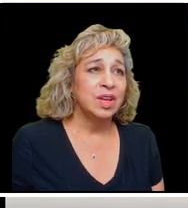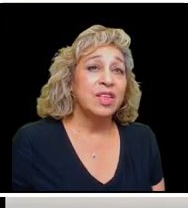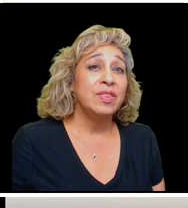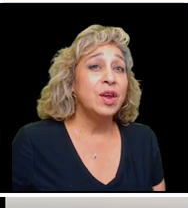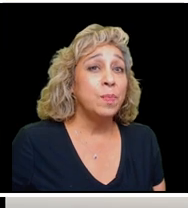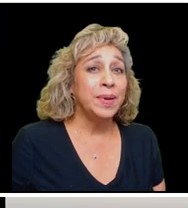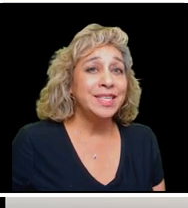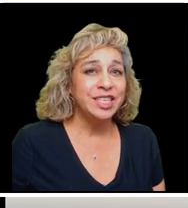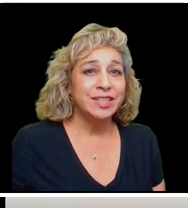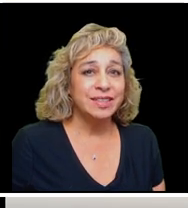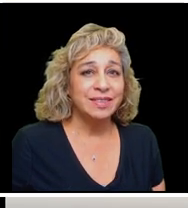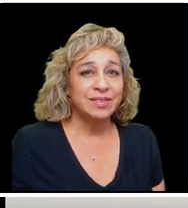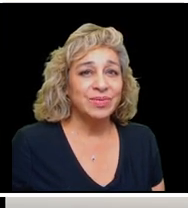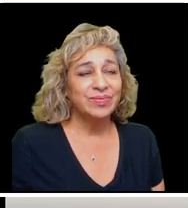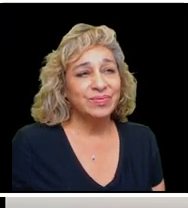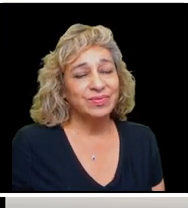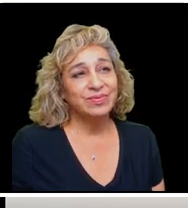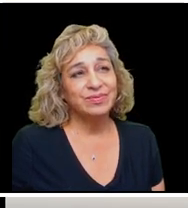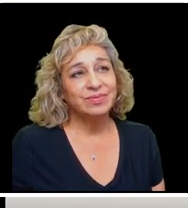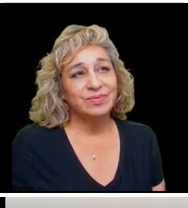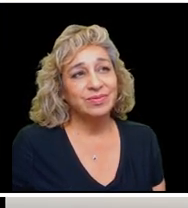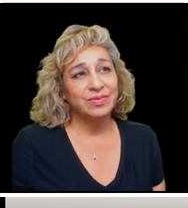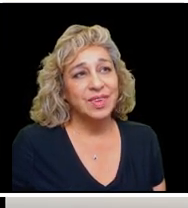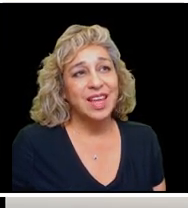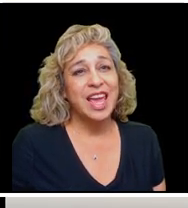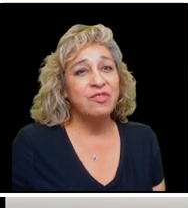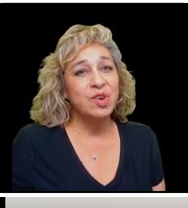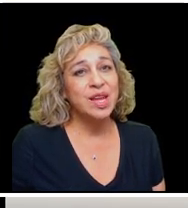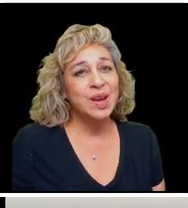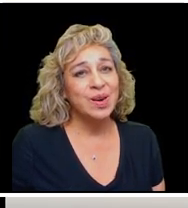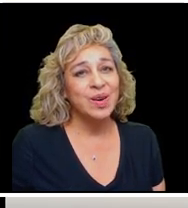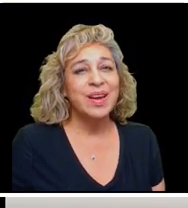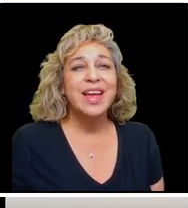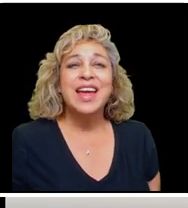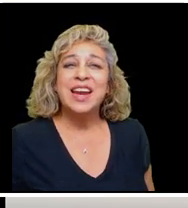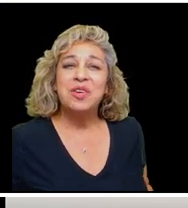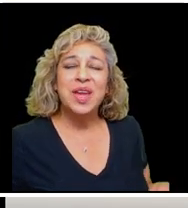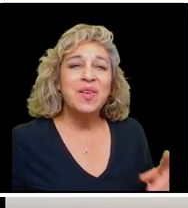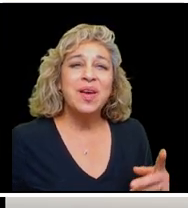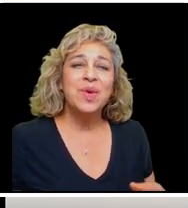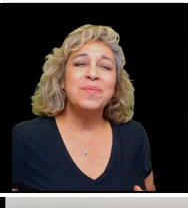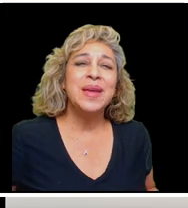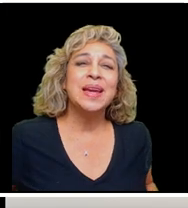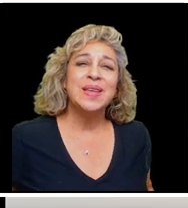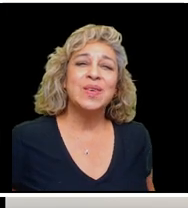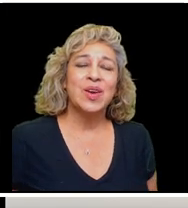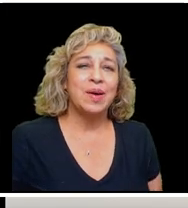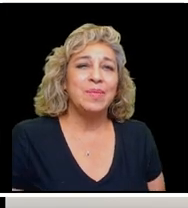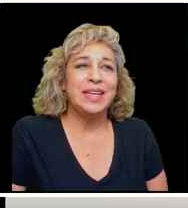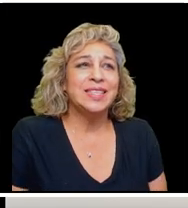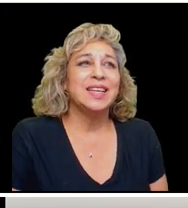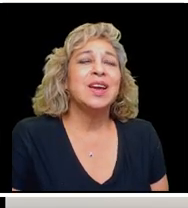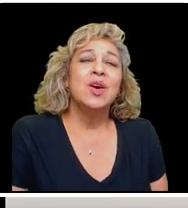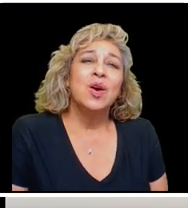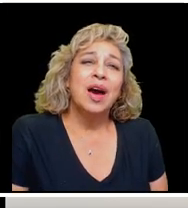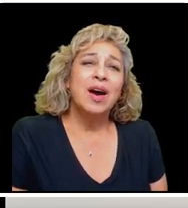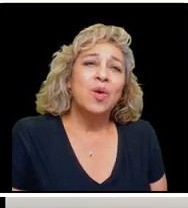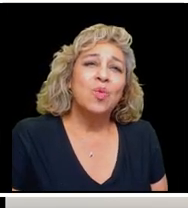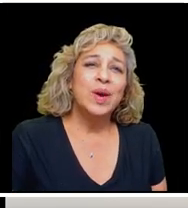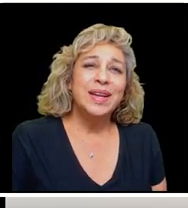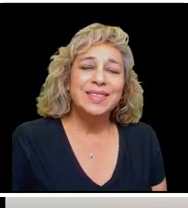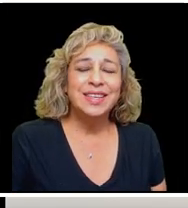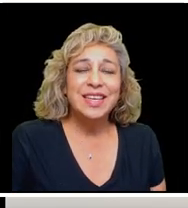their budget every year now here I want to make another comment